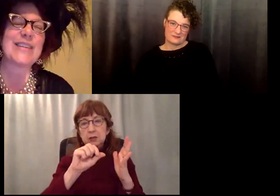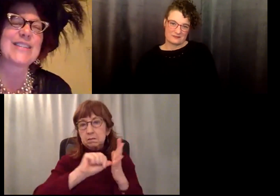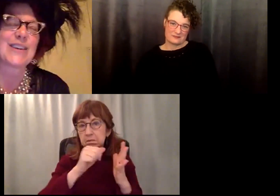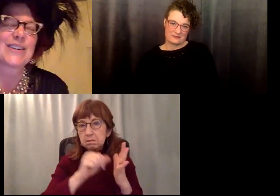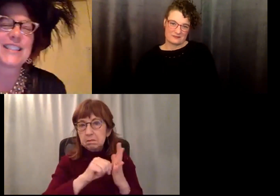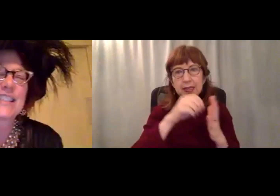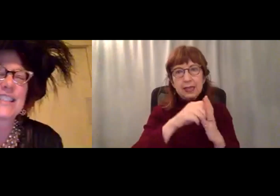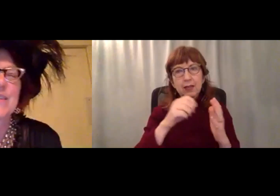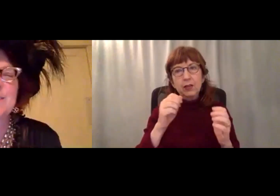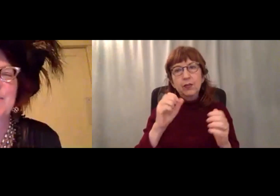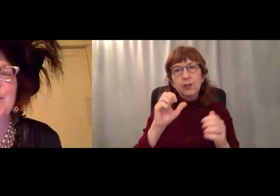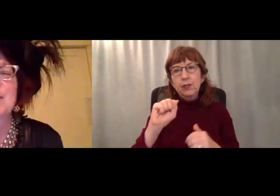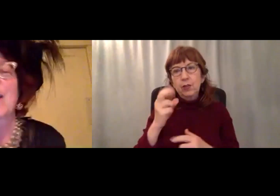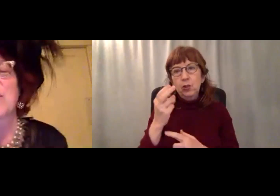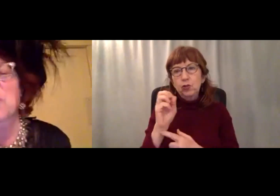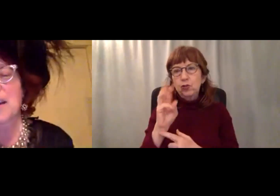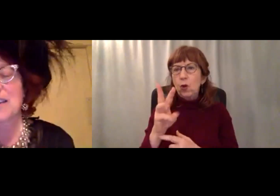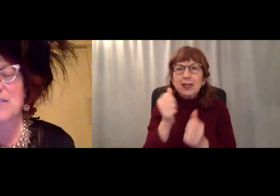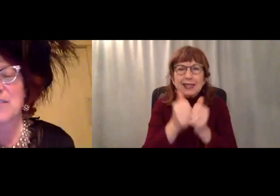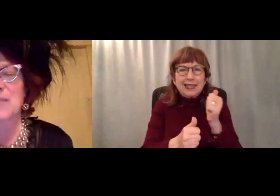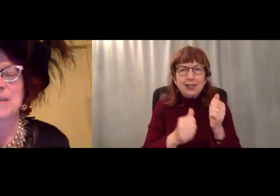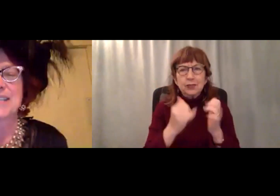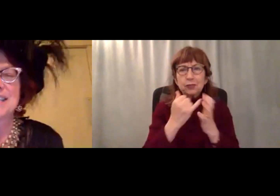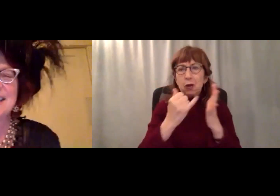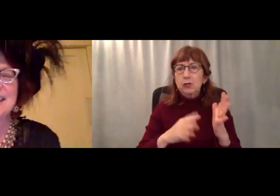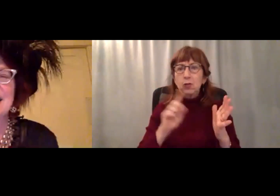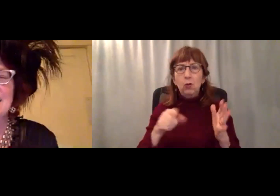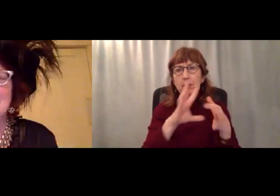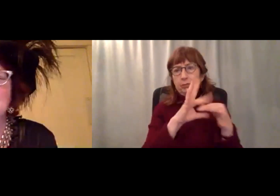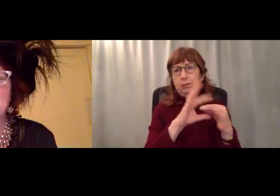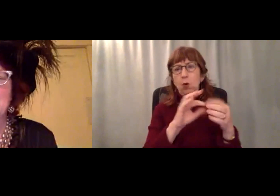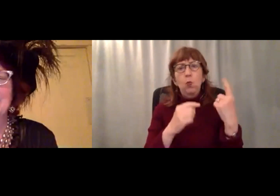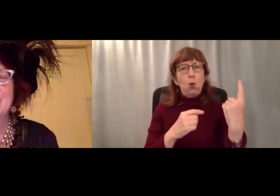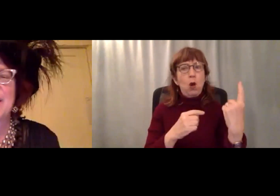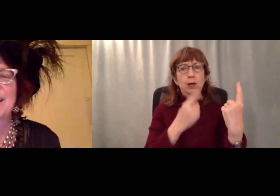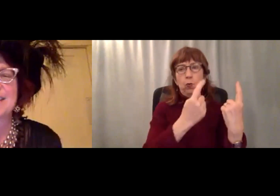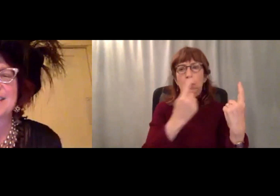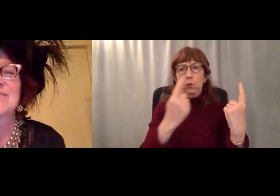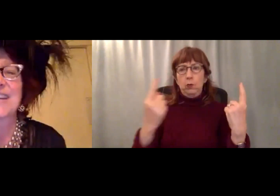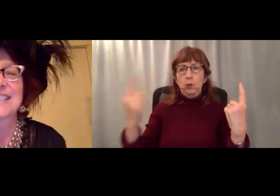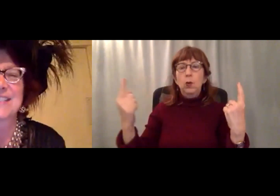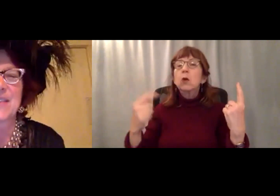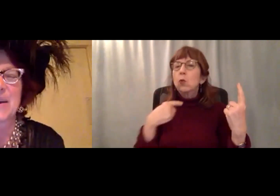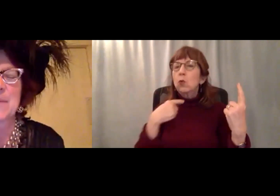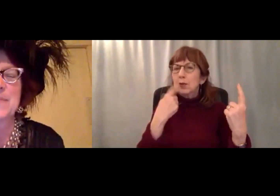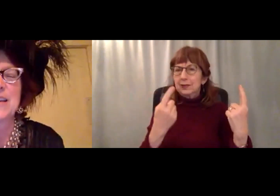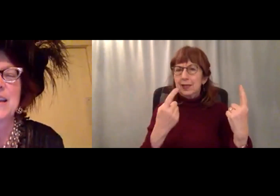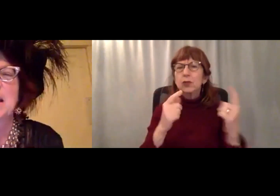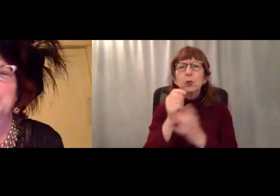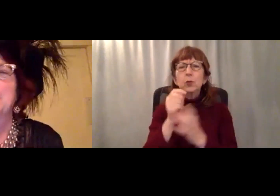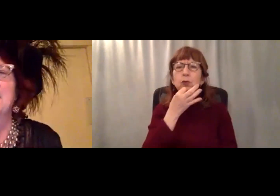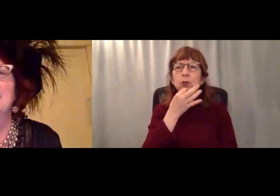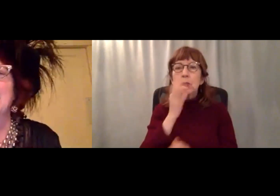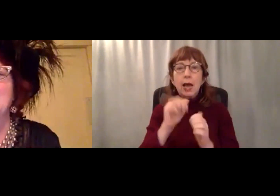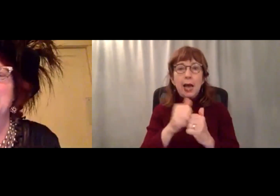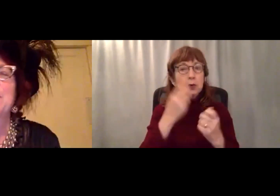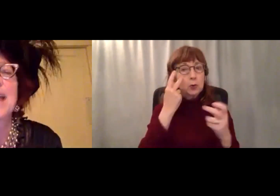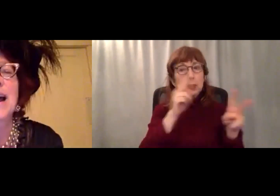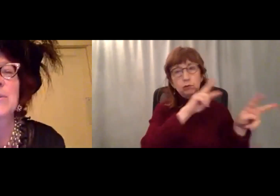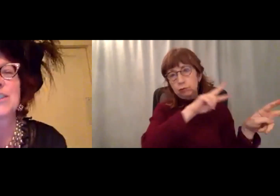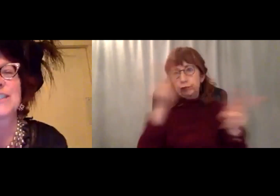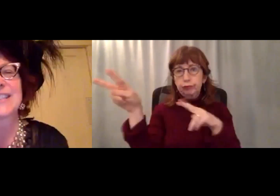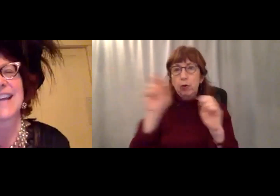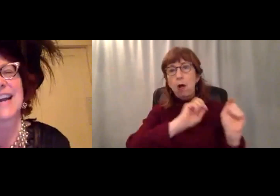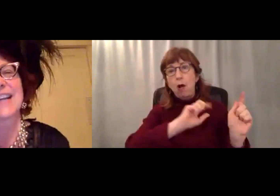So each artist has only spoken about one of the pieces, and in a little bit we'll tell you how to see the rest of them. But